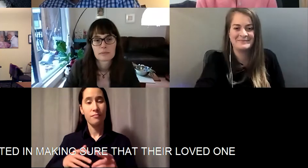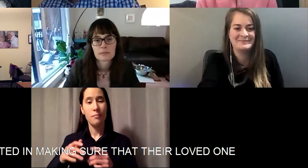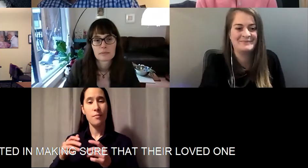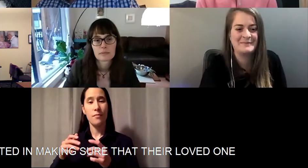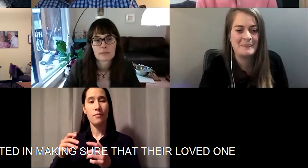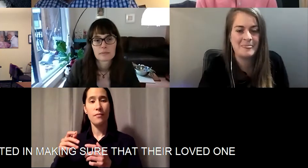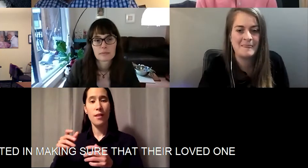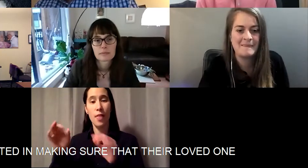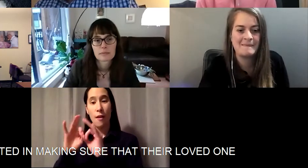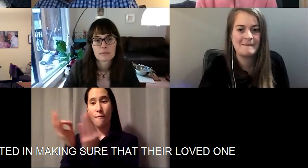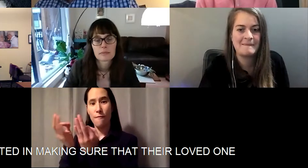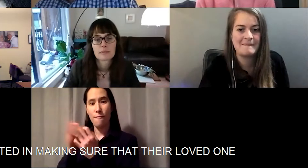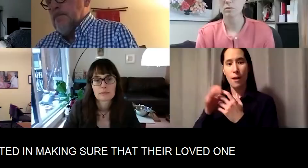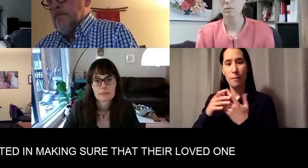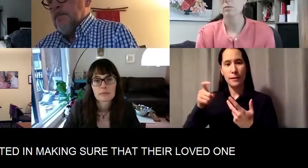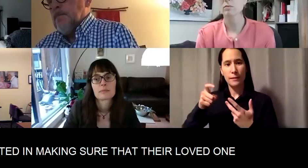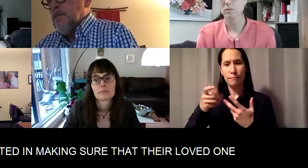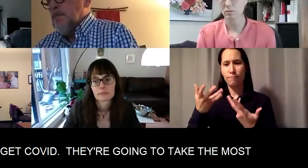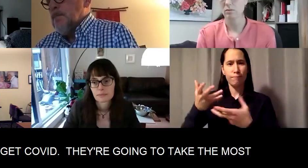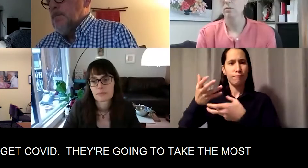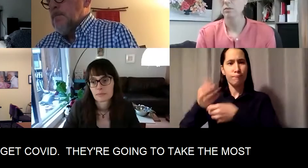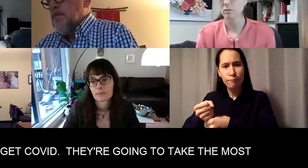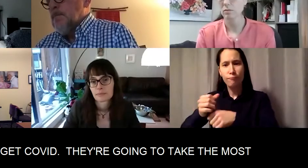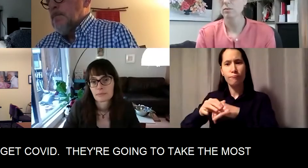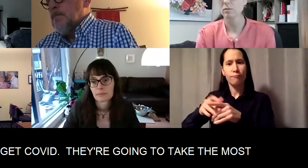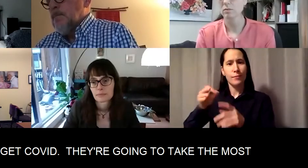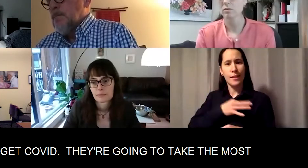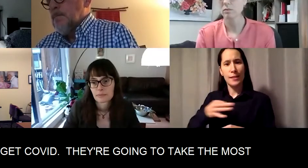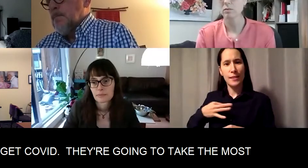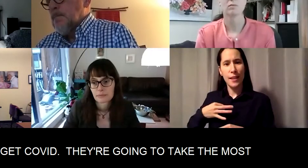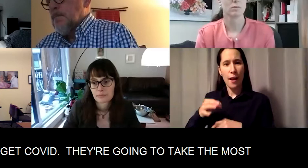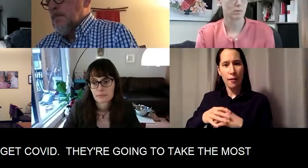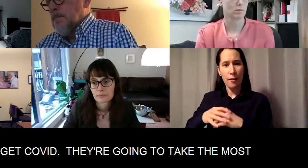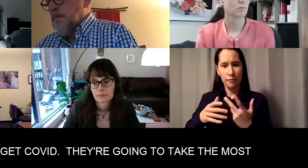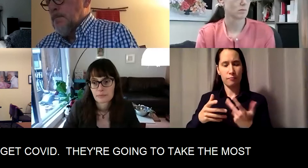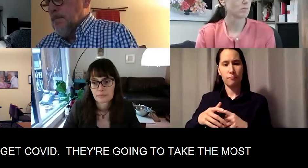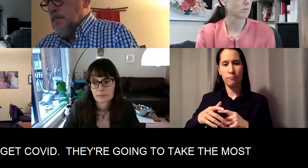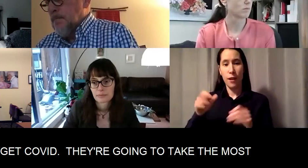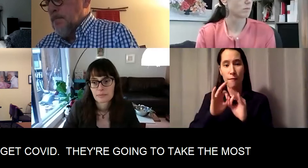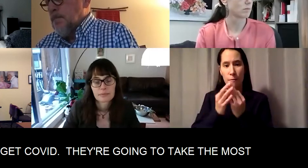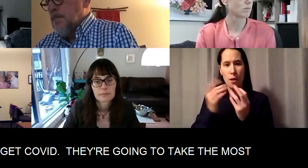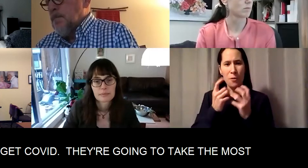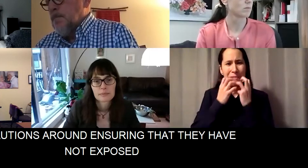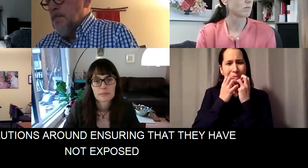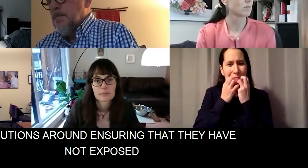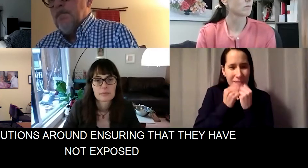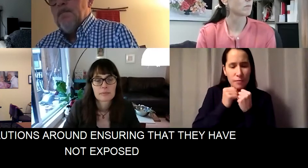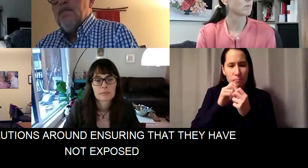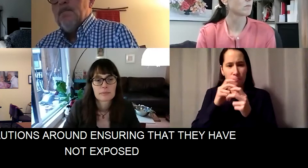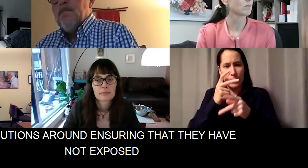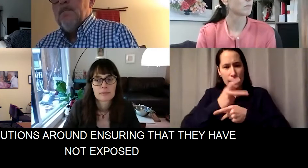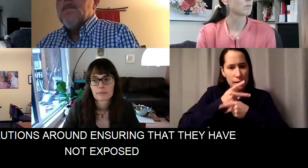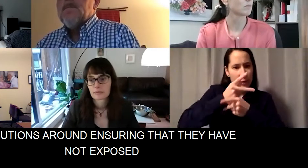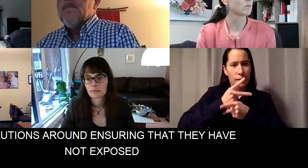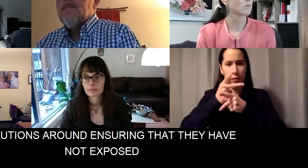in making sure that their loved one doesn't get COVID. They're going to take the most precautions around ensuring that they have